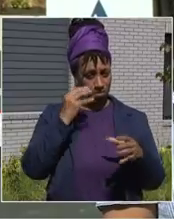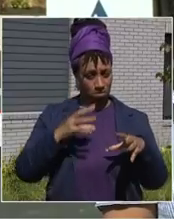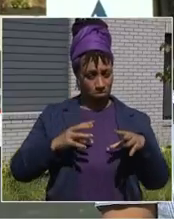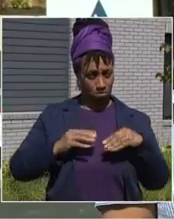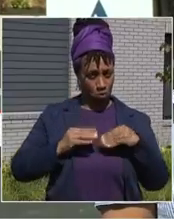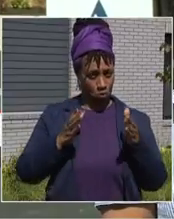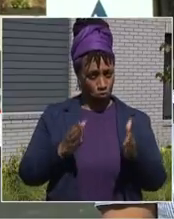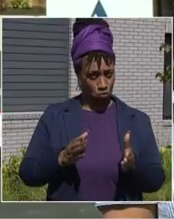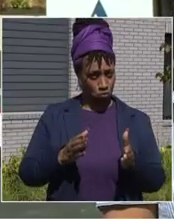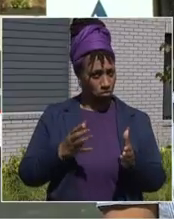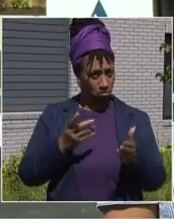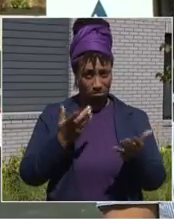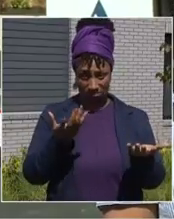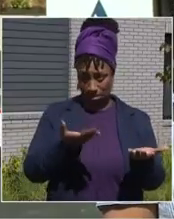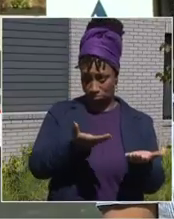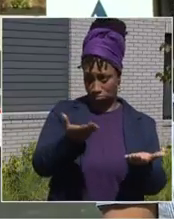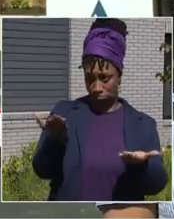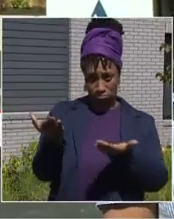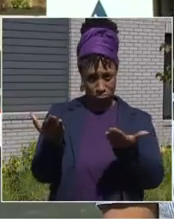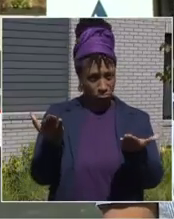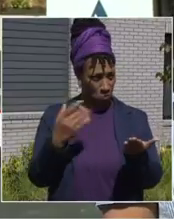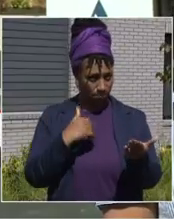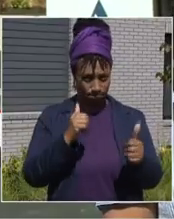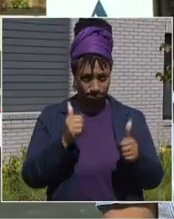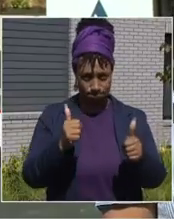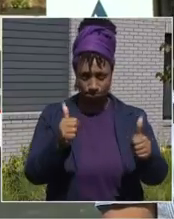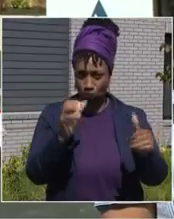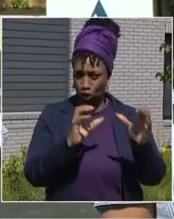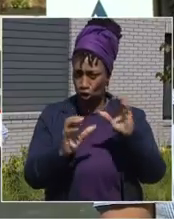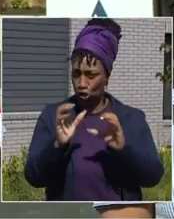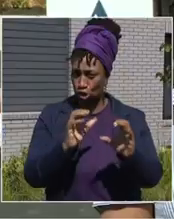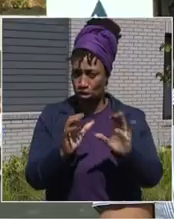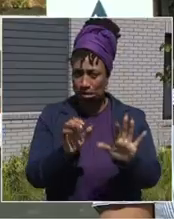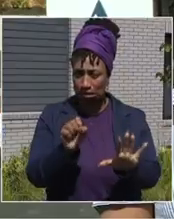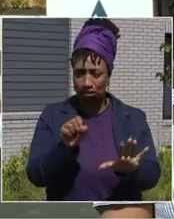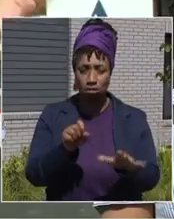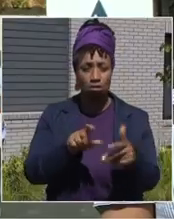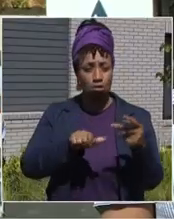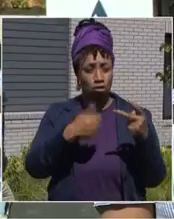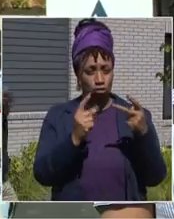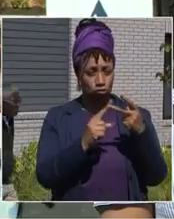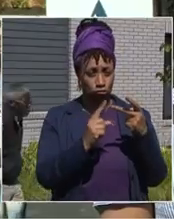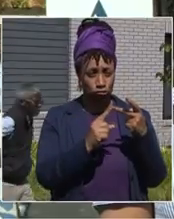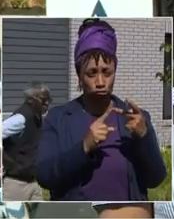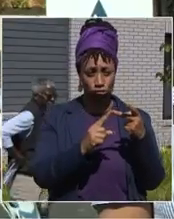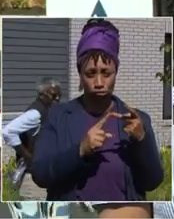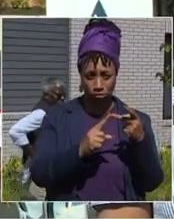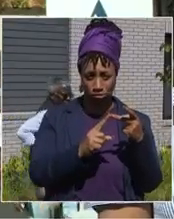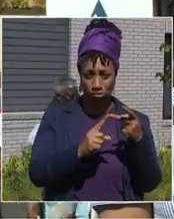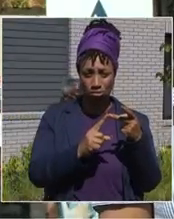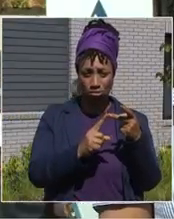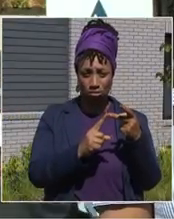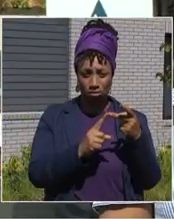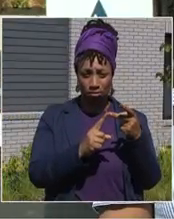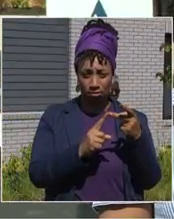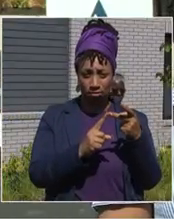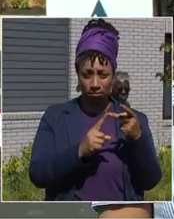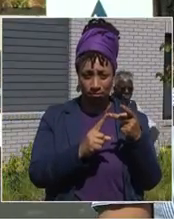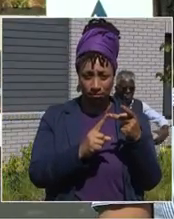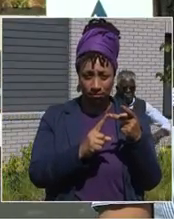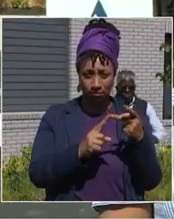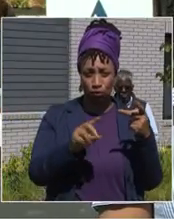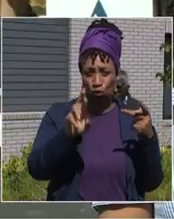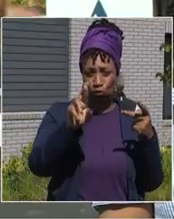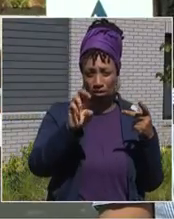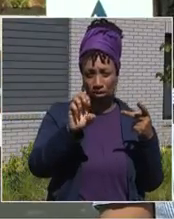opened at McMillan Reservoir recently, for sale units, more for sale units near the old